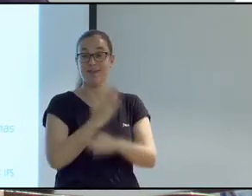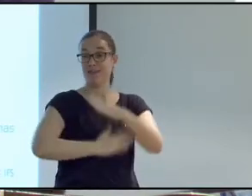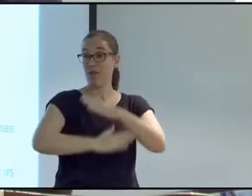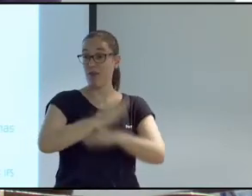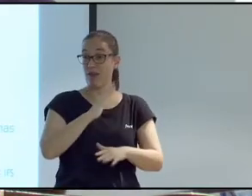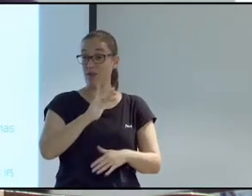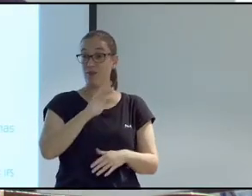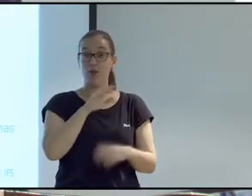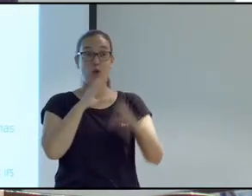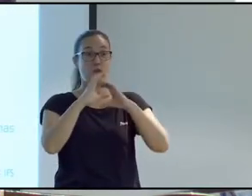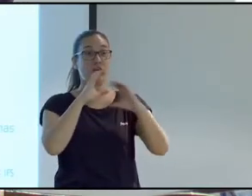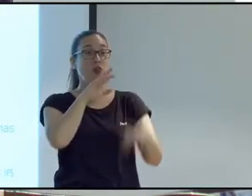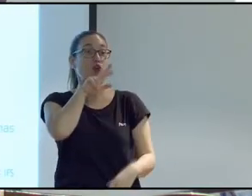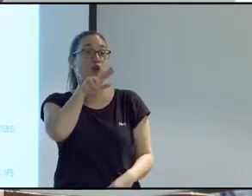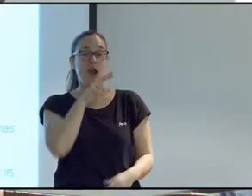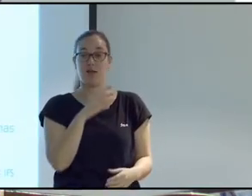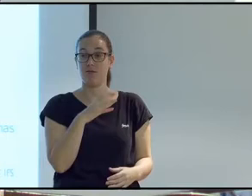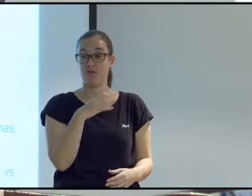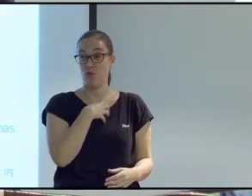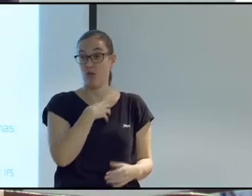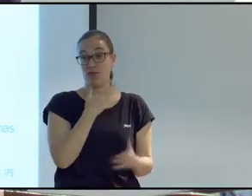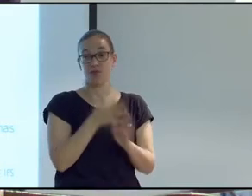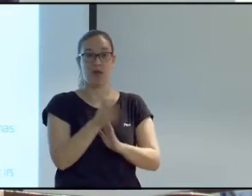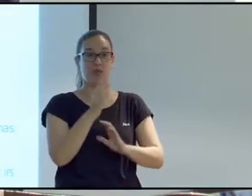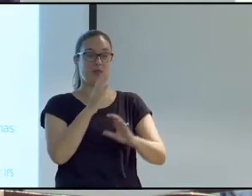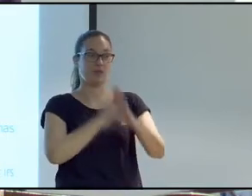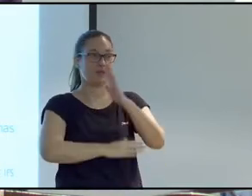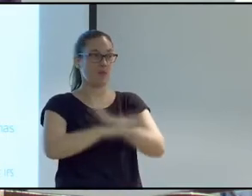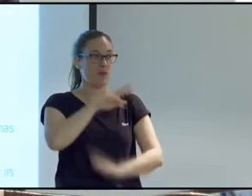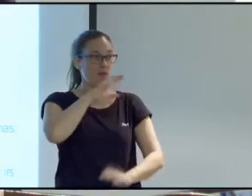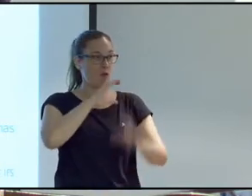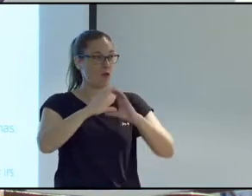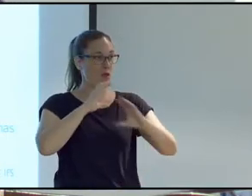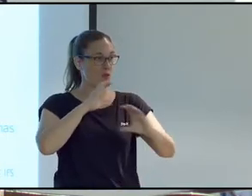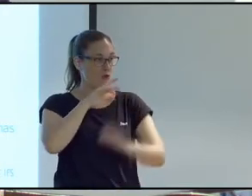So they have a disability to be able to speak with other people.